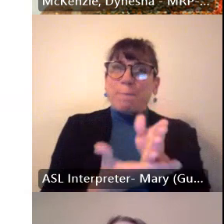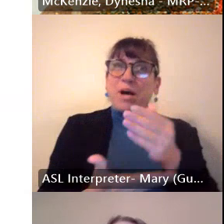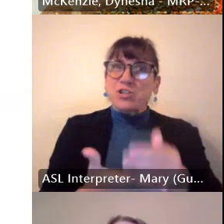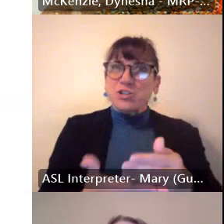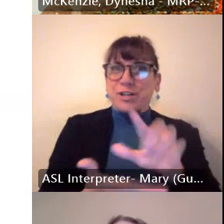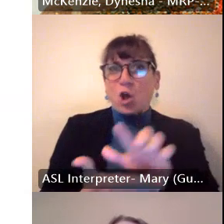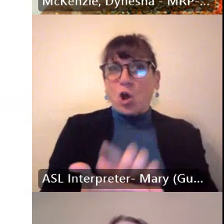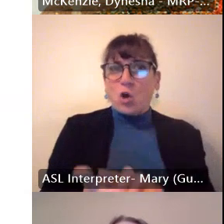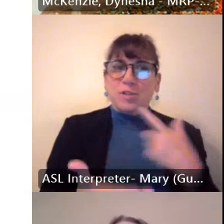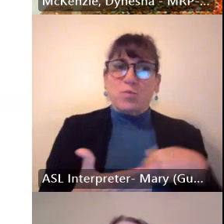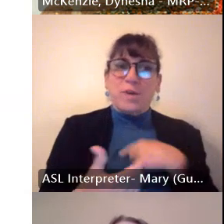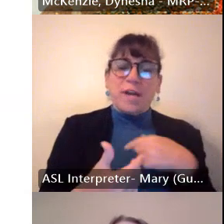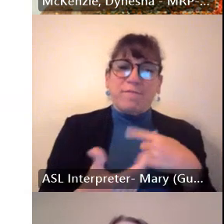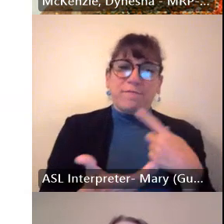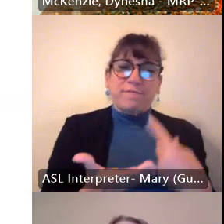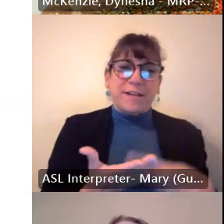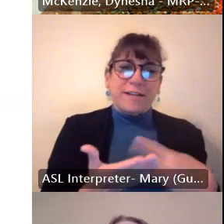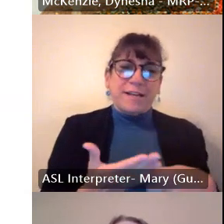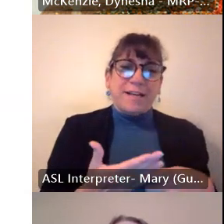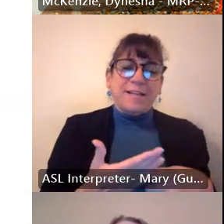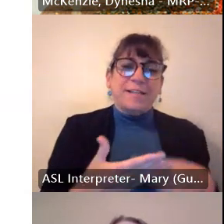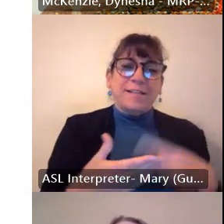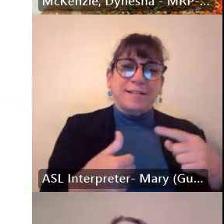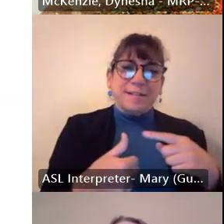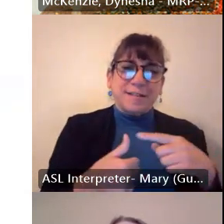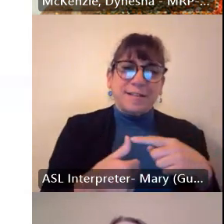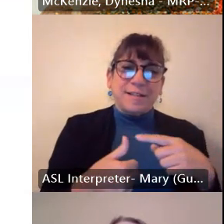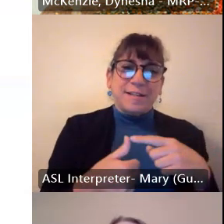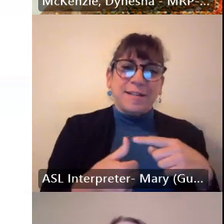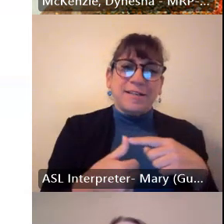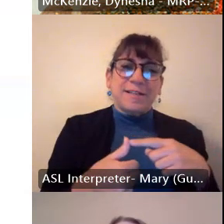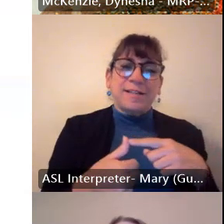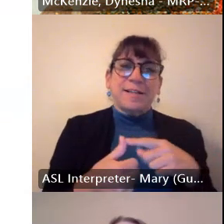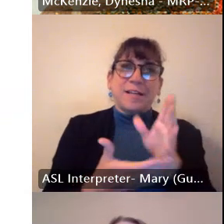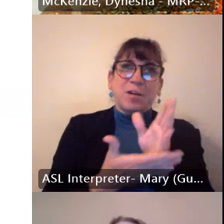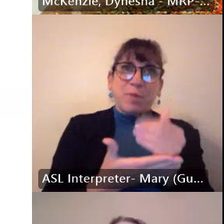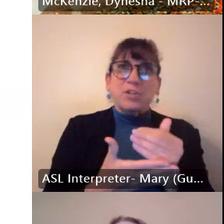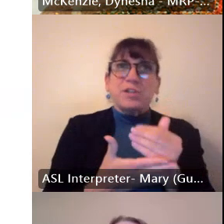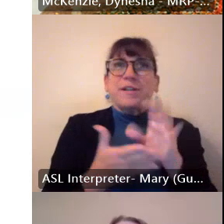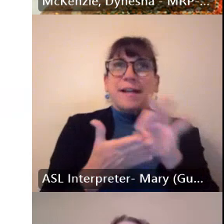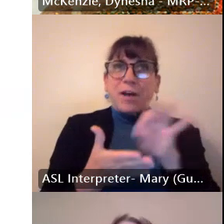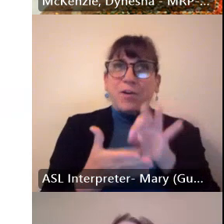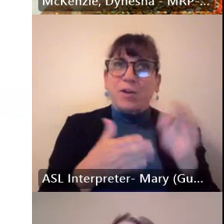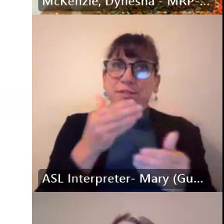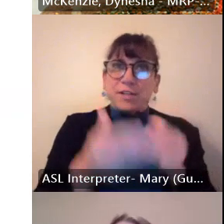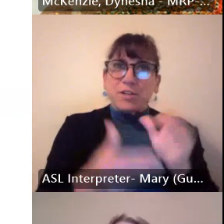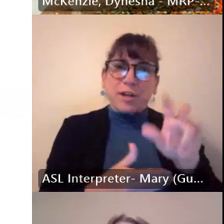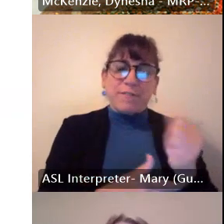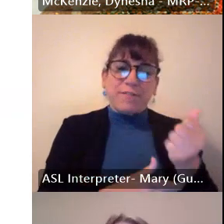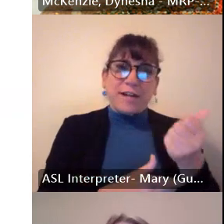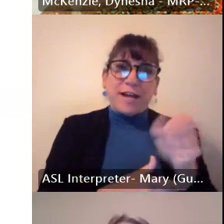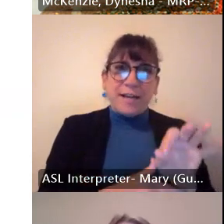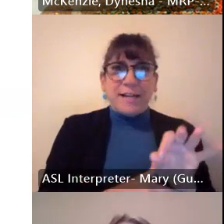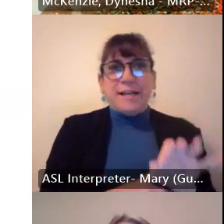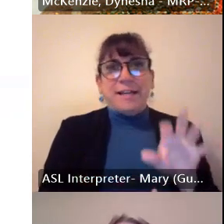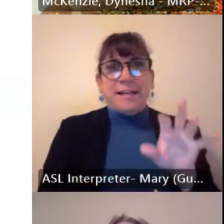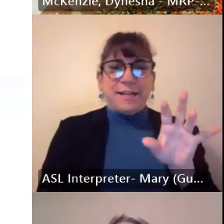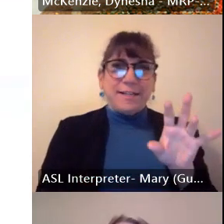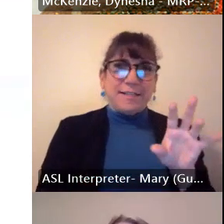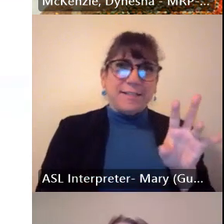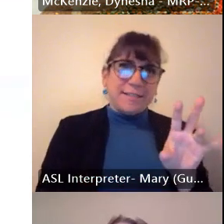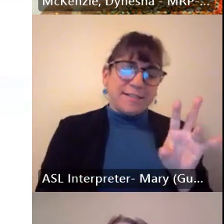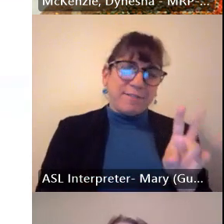covered the Budget and Accounting Procedures Act of 1921, the Congressional Budget Act 1974.